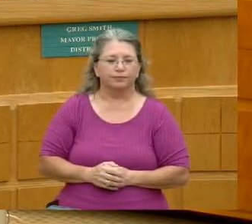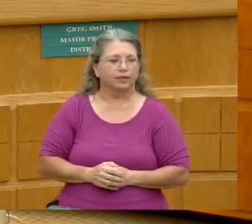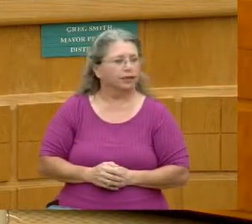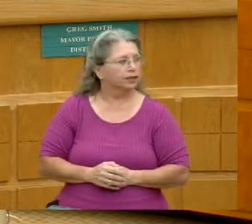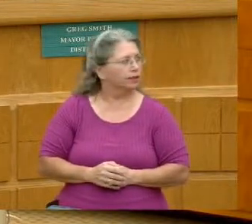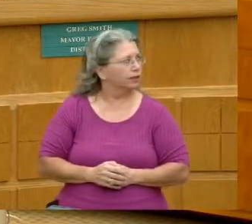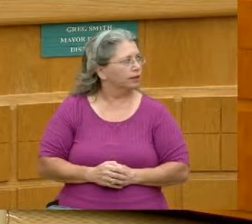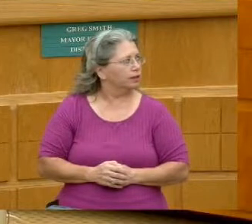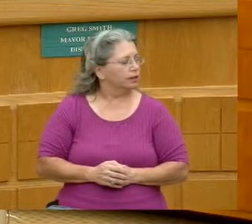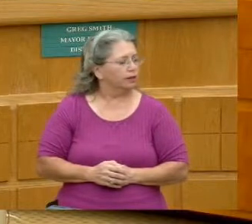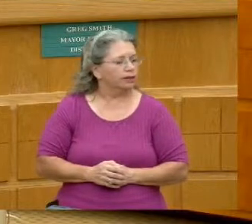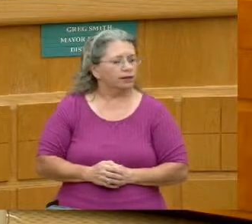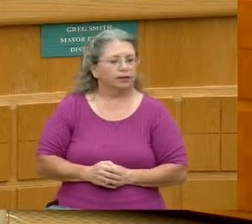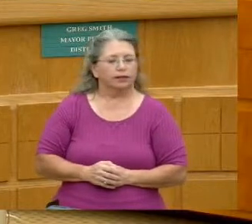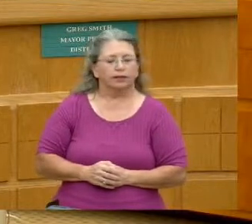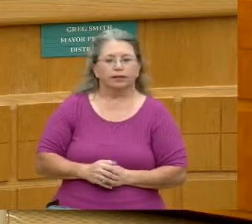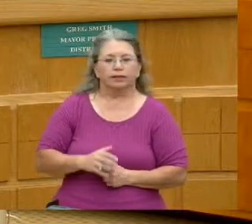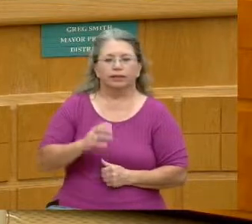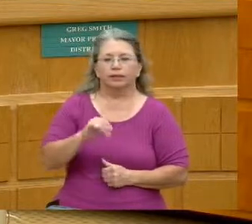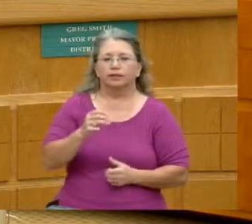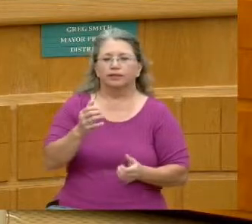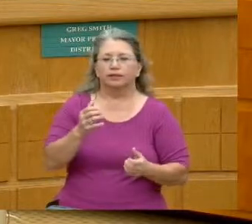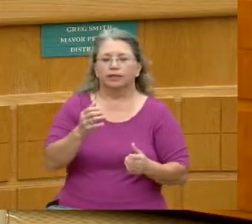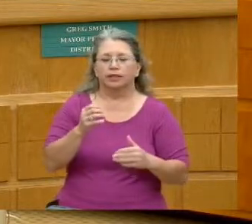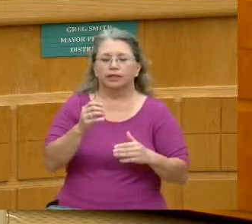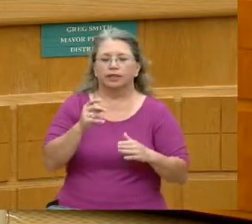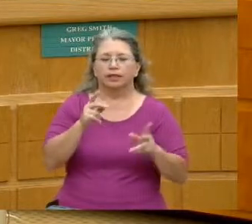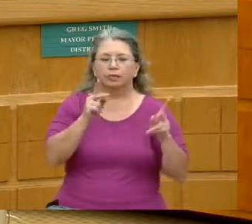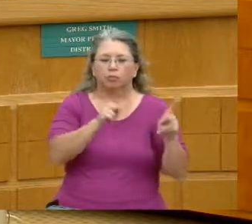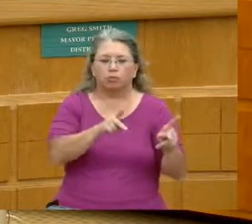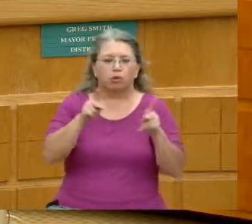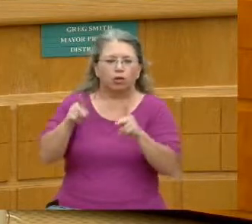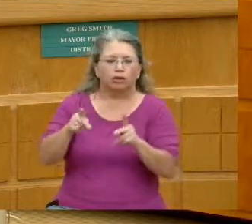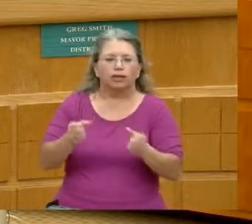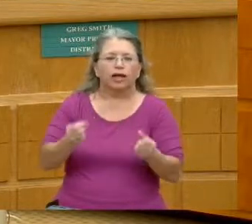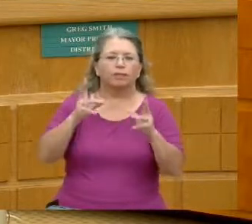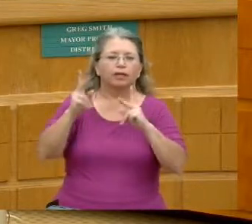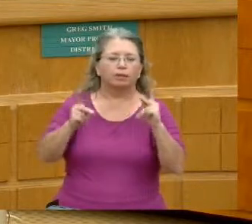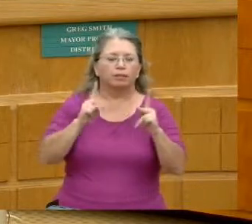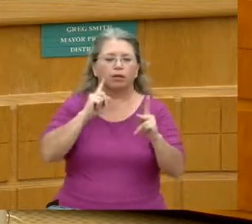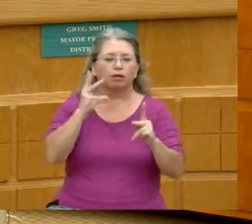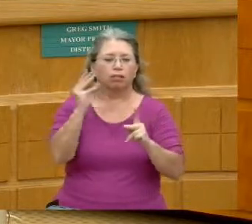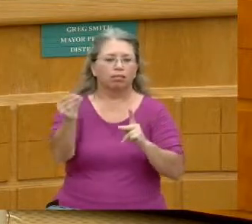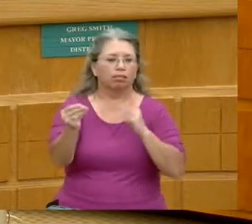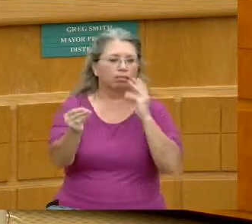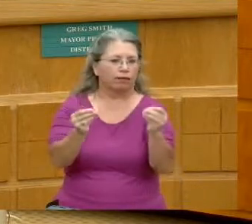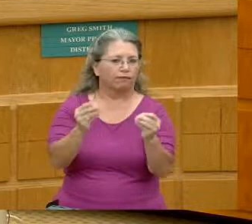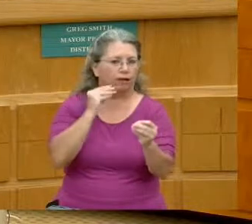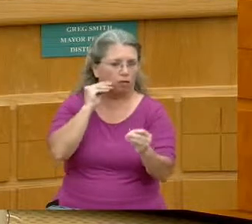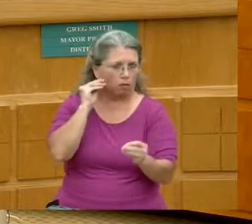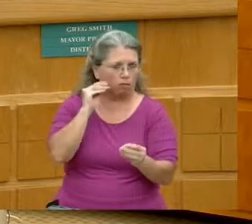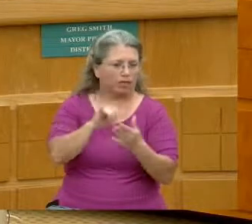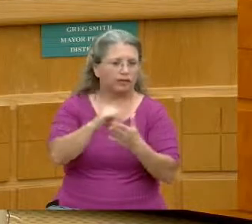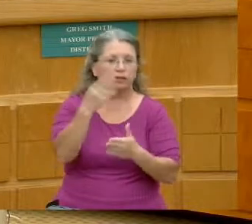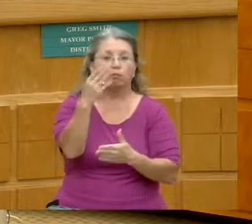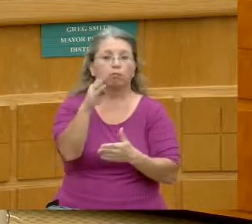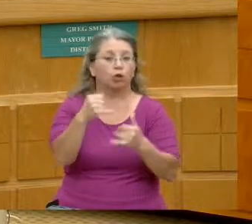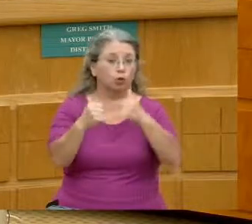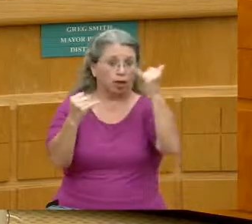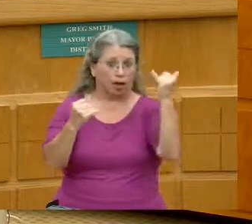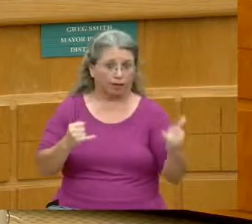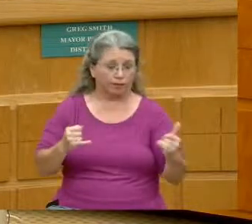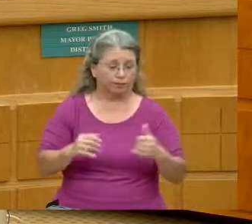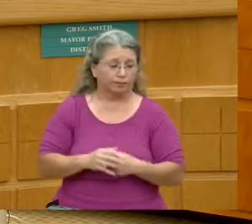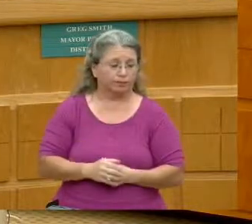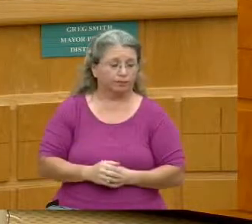is the proportion of people leaving home. So that's the blue line here. And the important thing to look at is where was